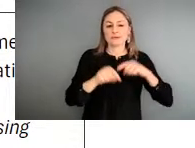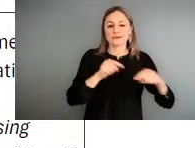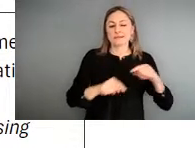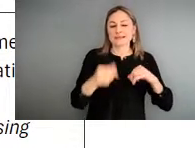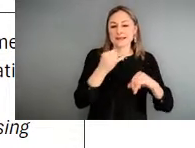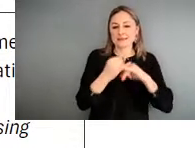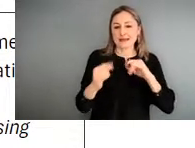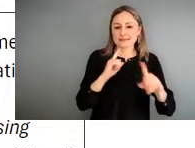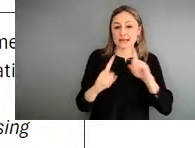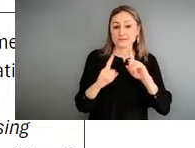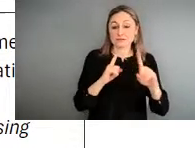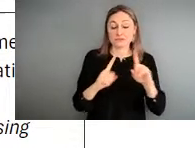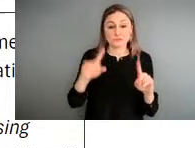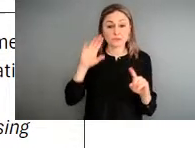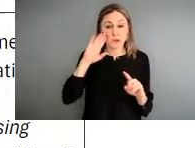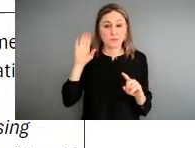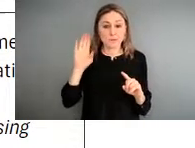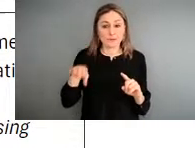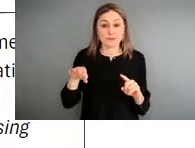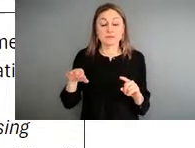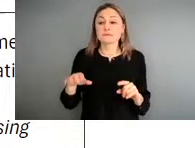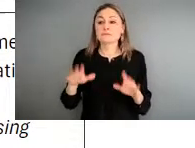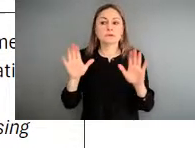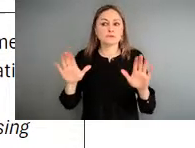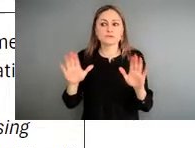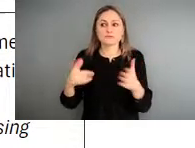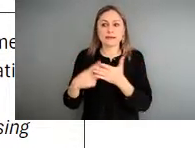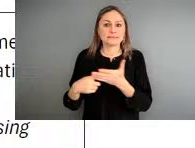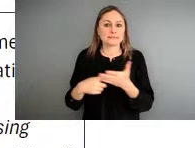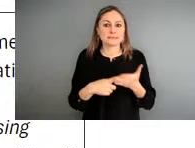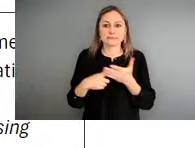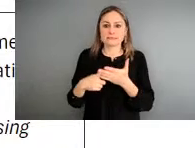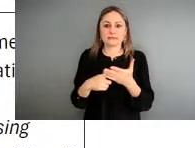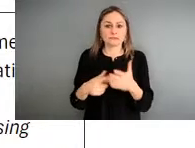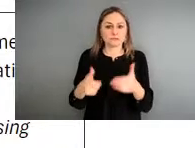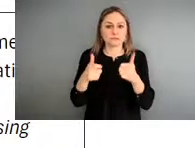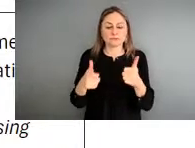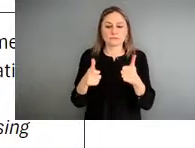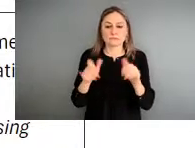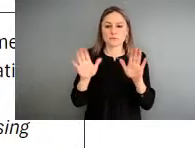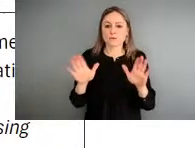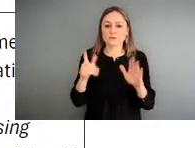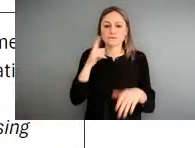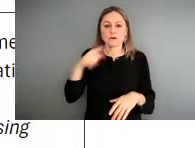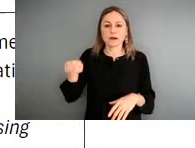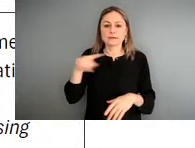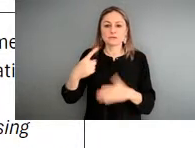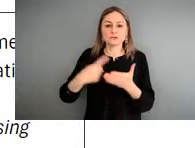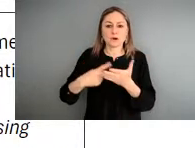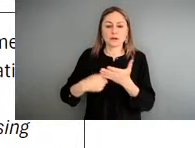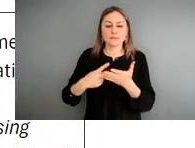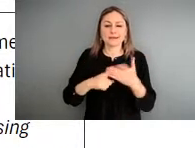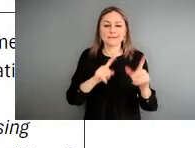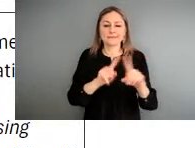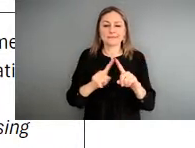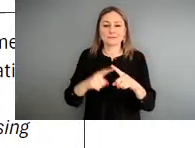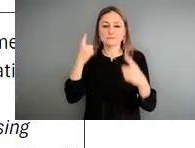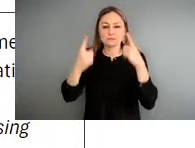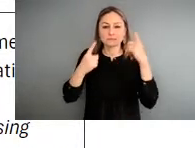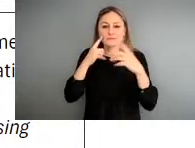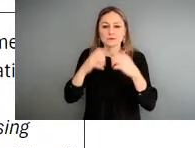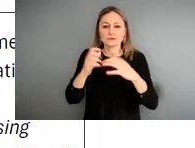that, it was a really great discussion, and it's great for us to be talking about some of the considerations for